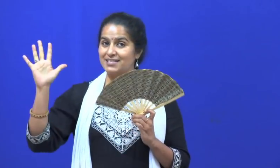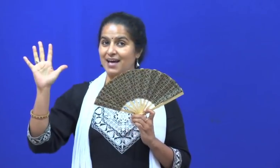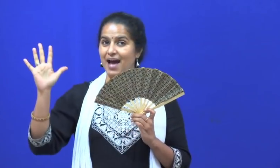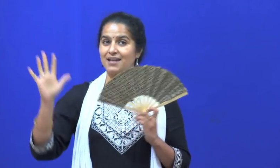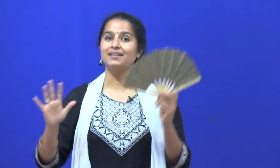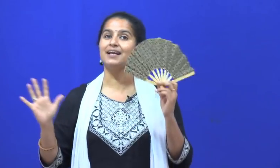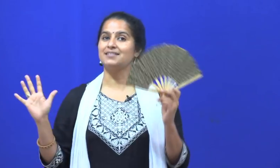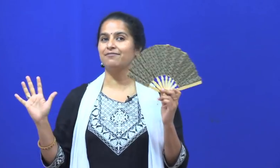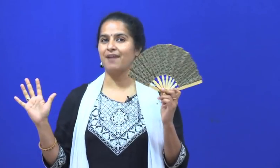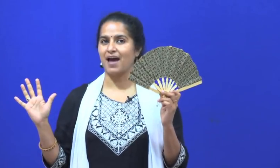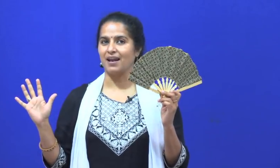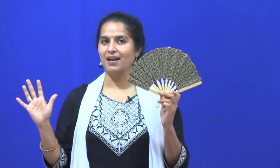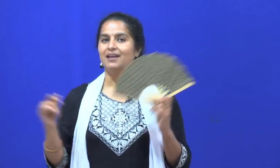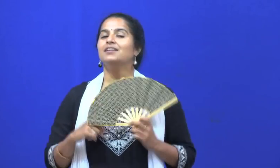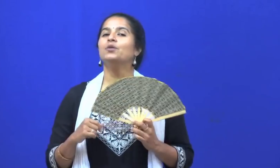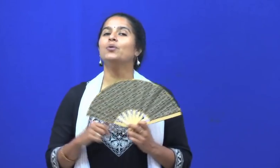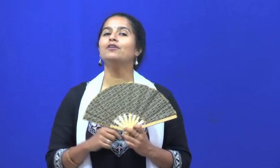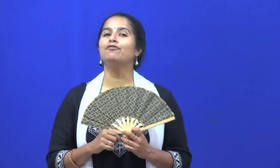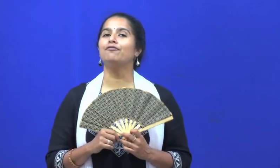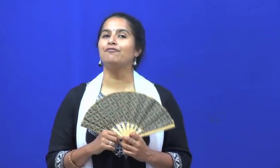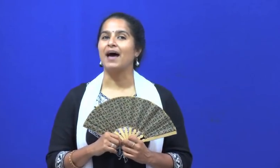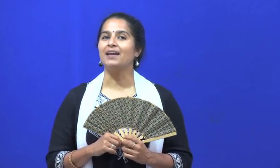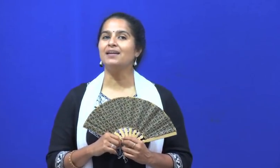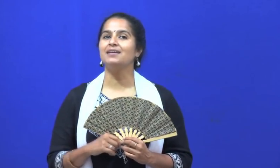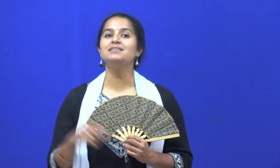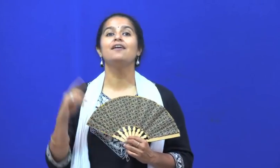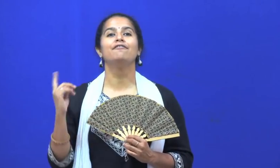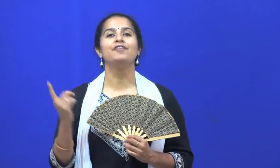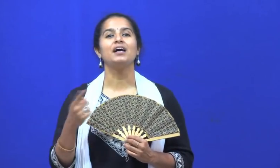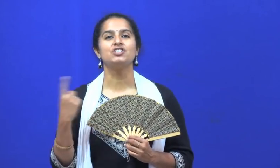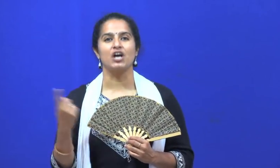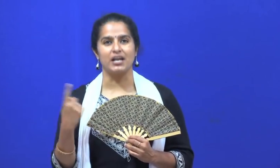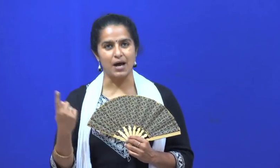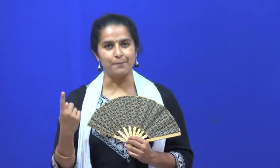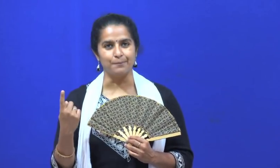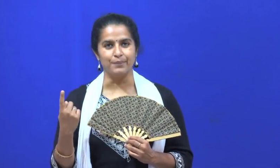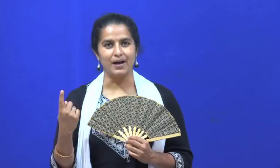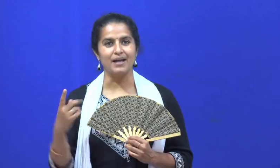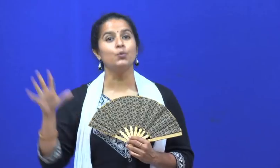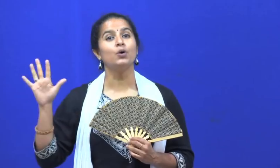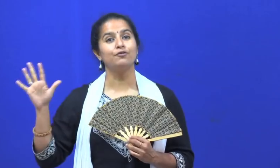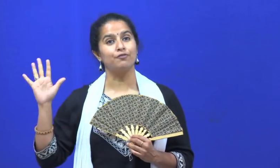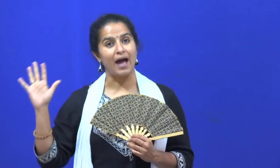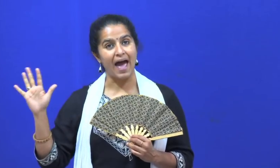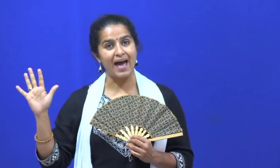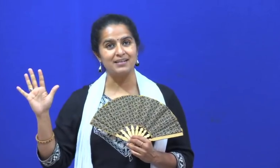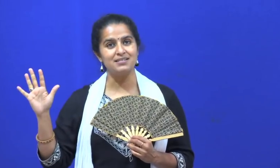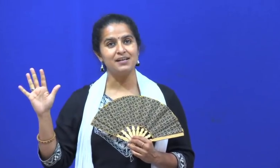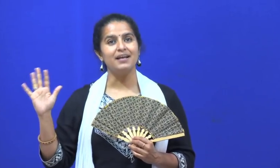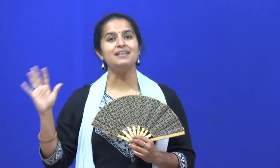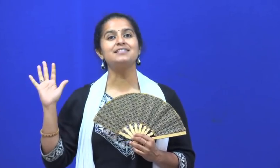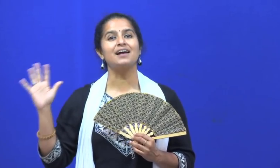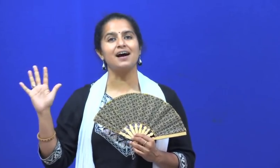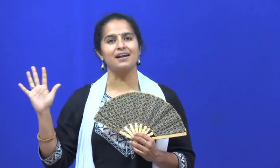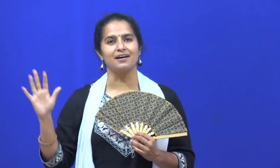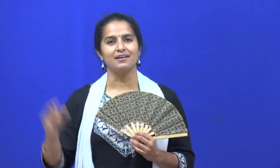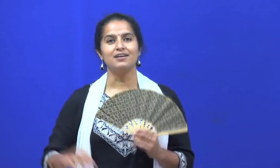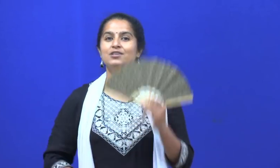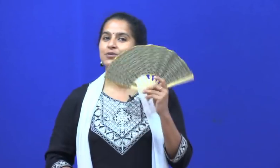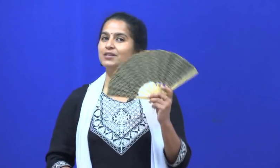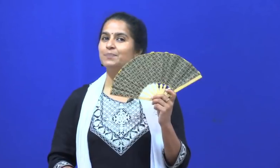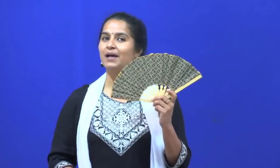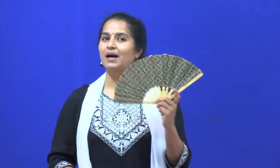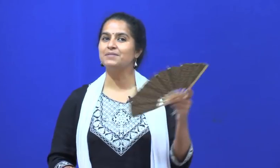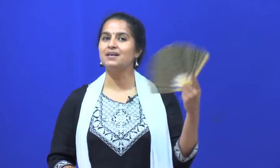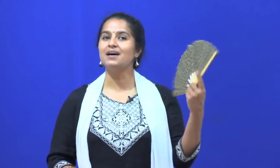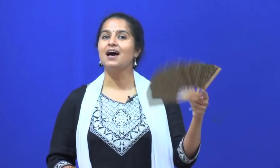So that's a hand and that's a fan. The word for fan is vyajanam and the word for hand is kara.